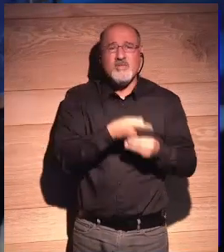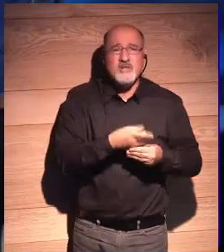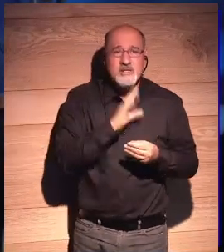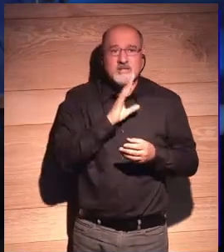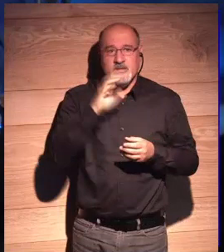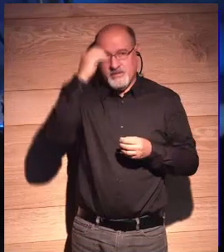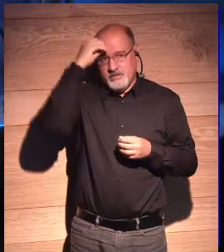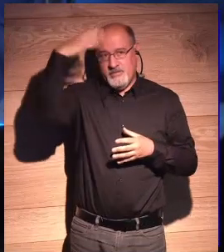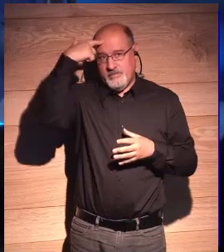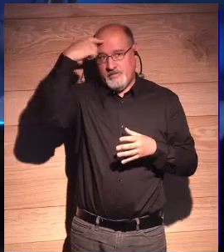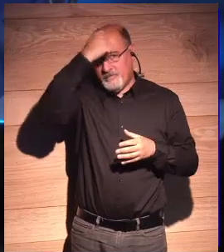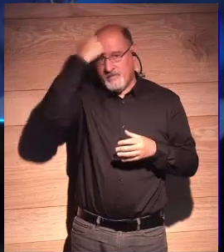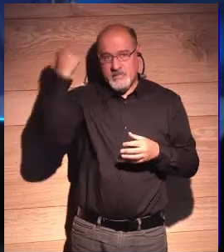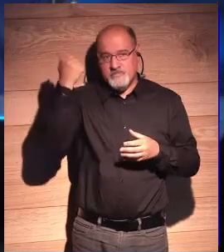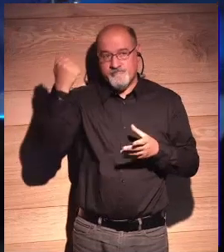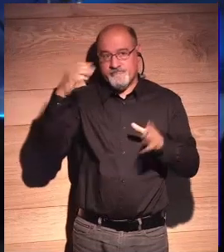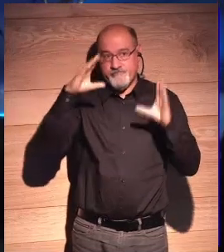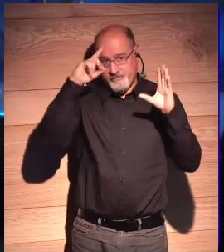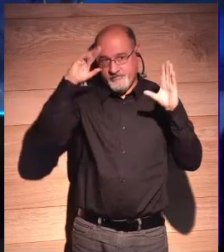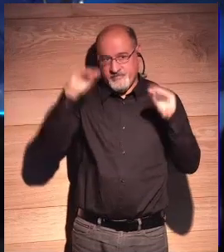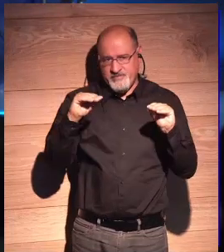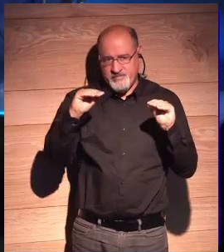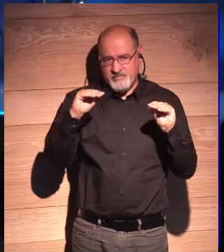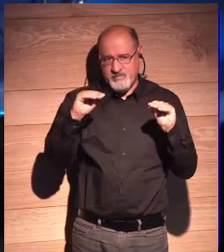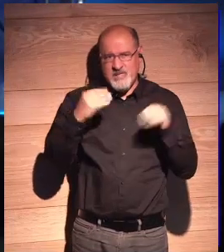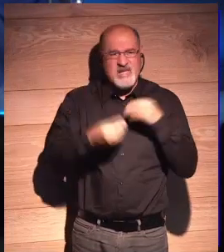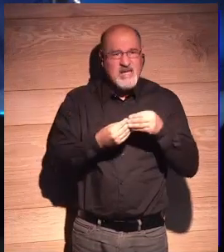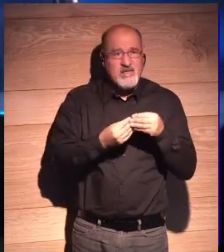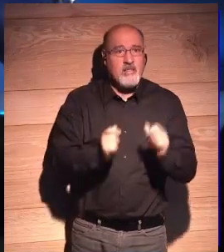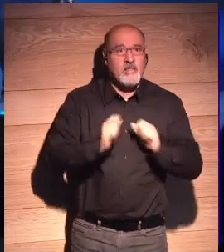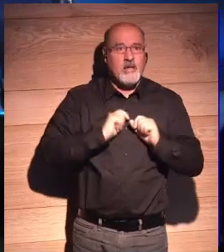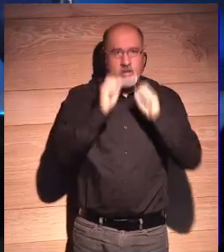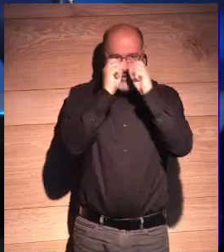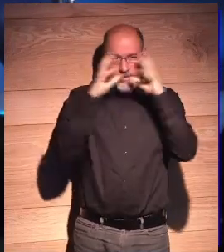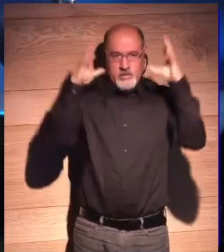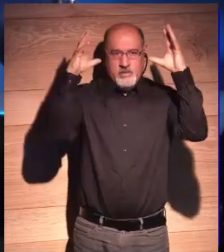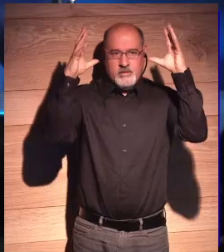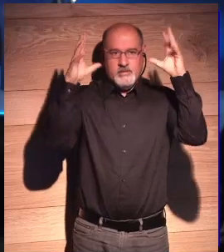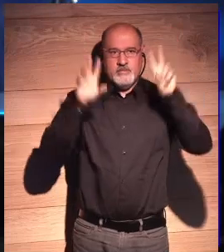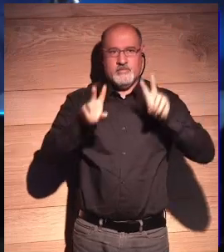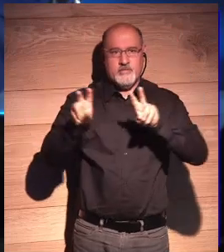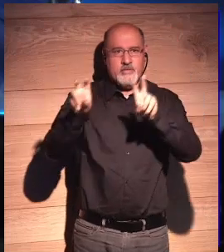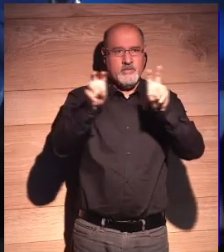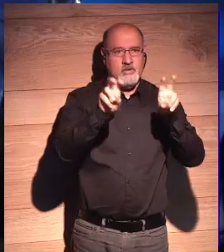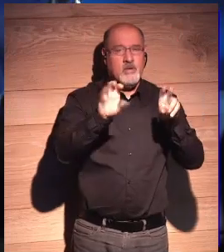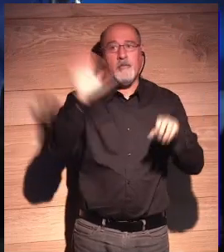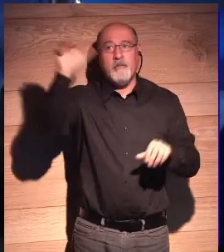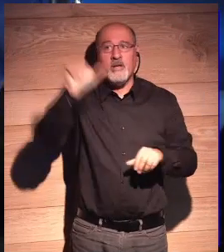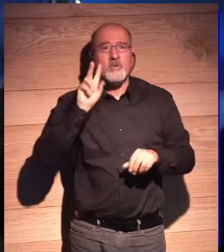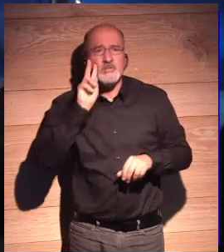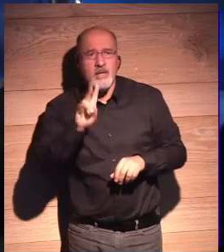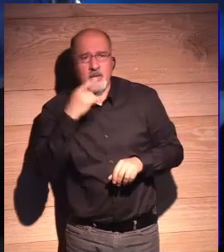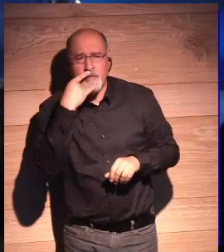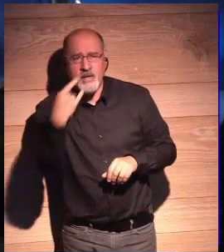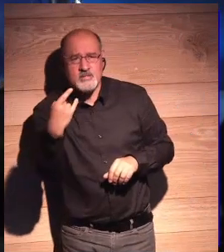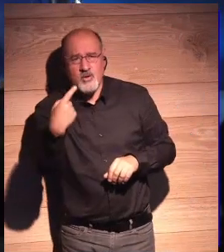any inspiration, when you're drawing, what makes you have some air into your brain between one idea and the next, maybe watching movies, which